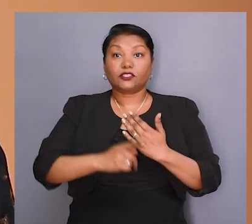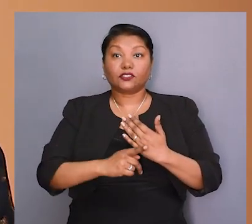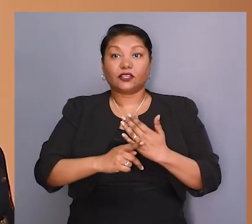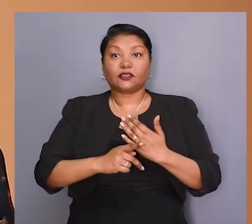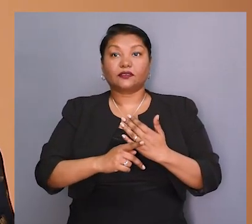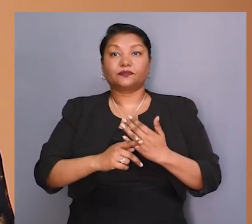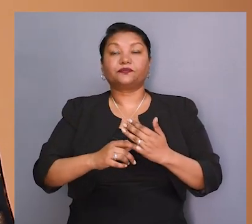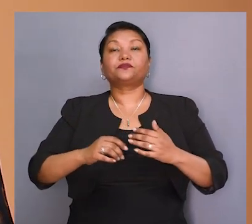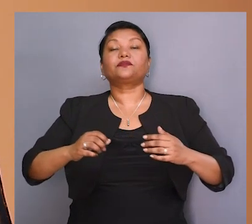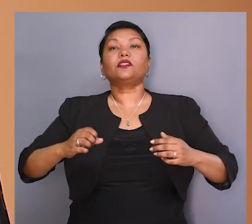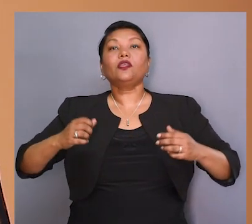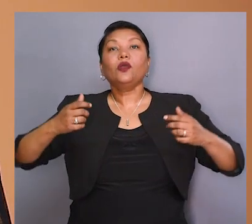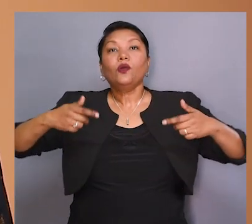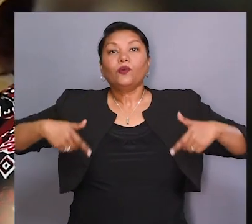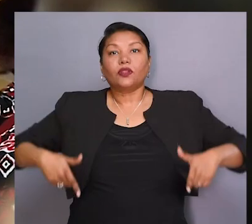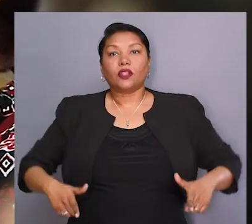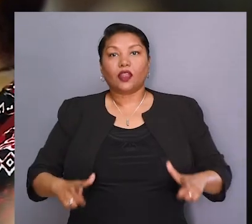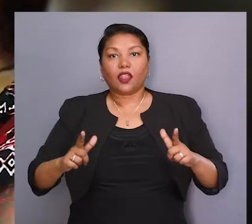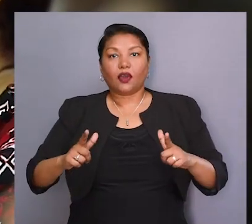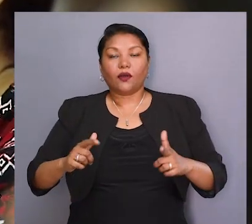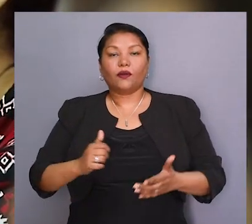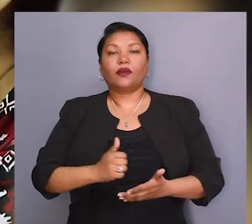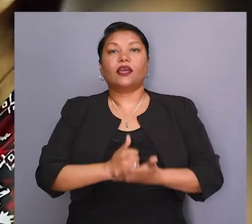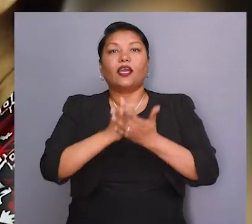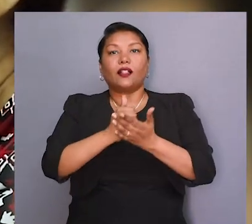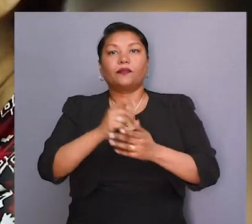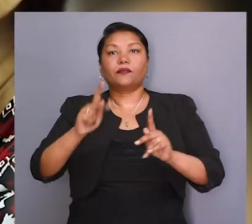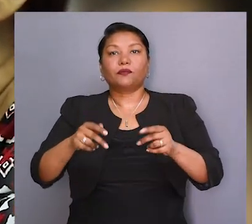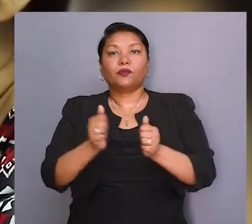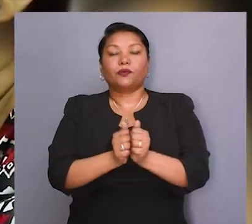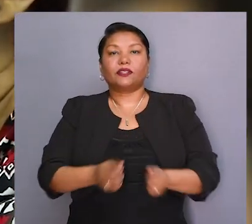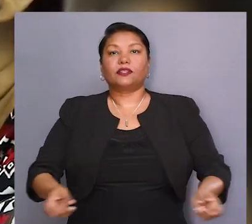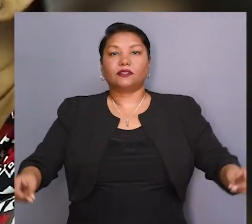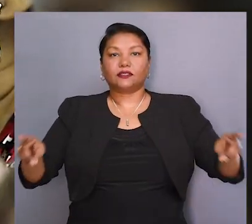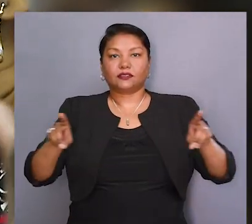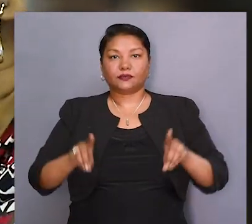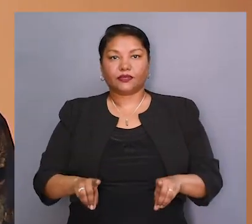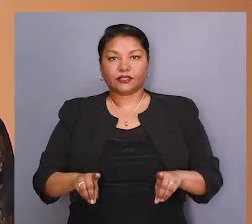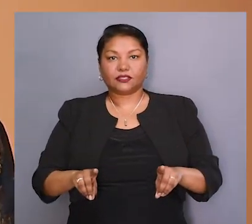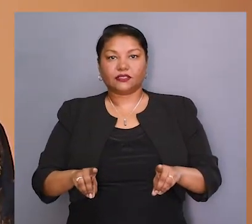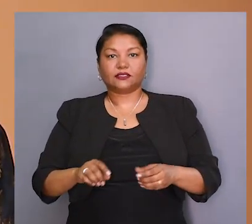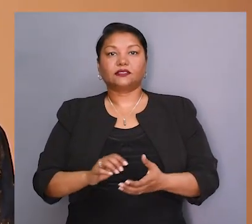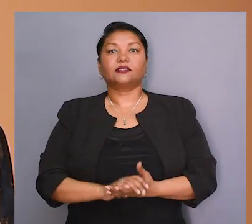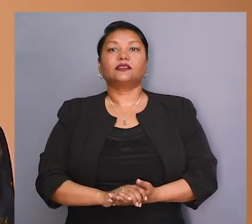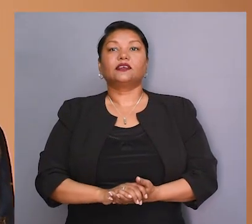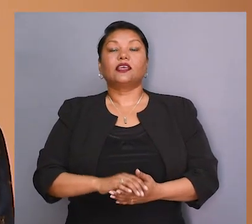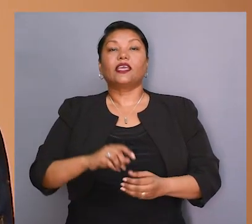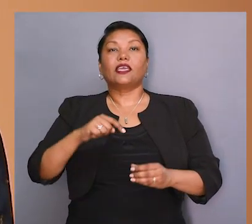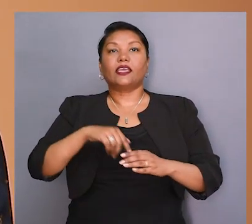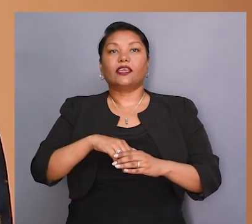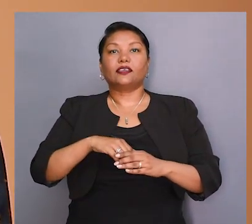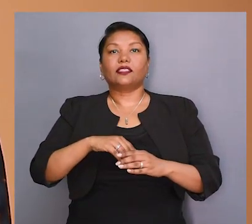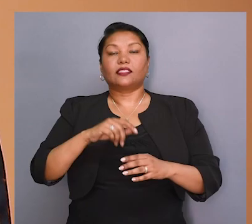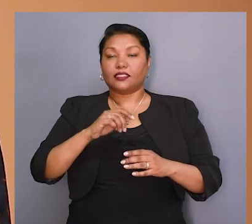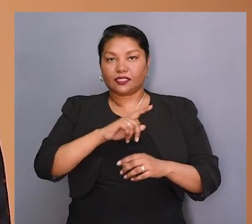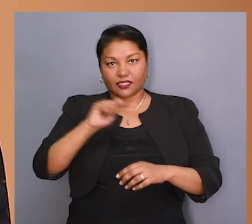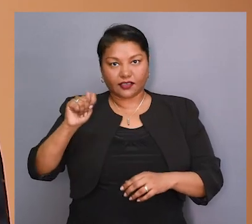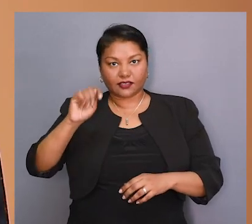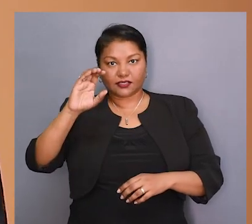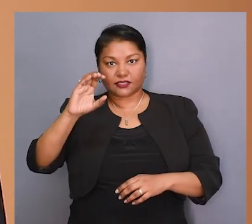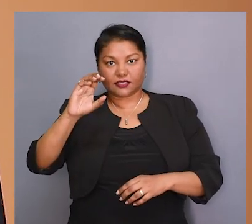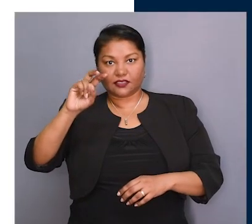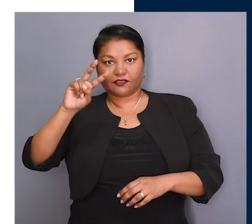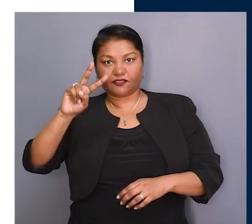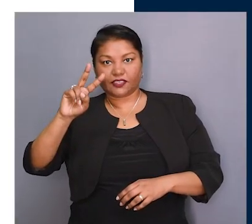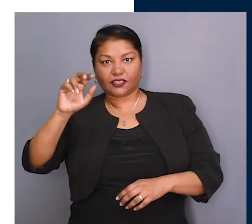Device Project clearly addresses aspects of this obligation. The Caribbean Video Assistance Service,